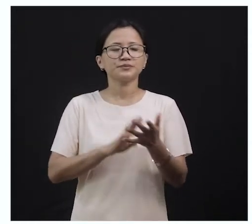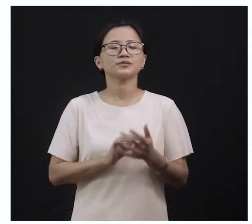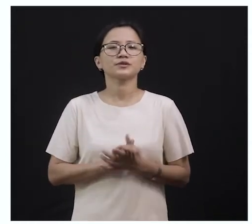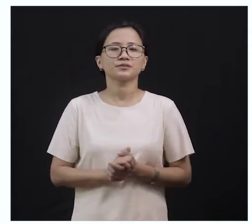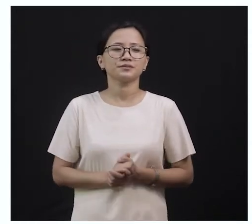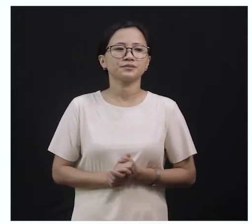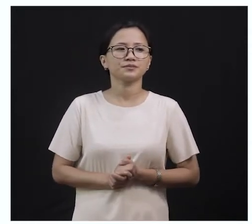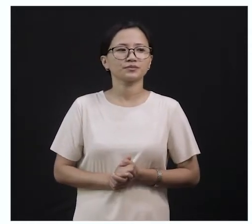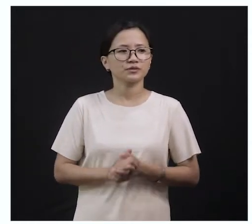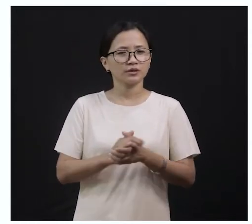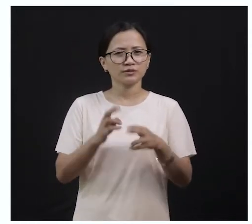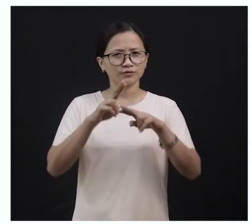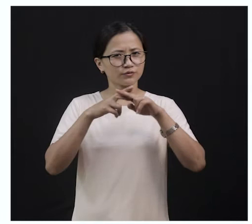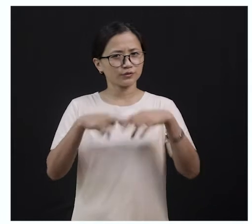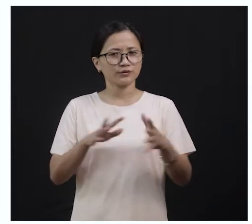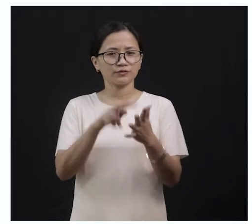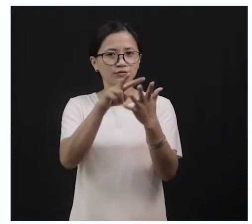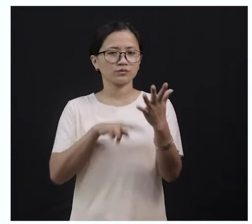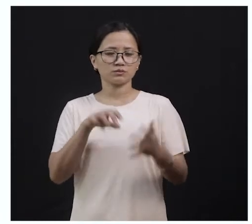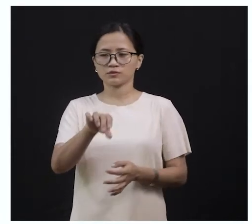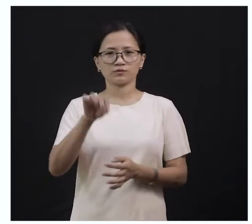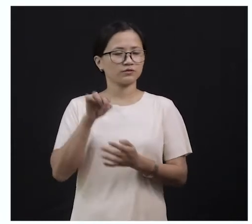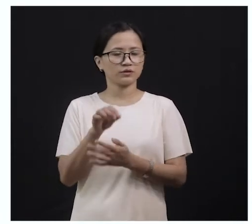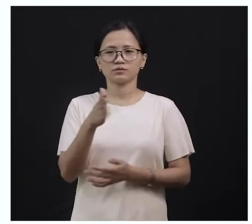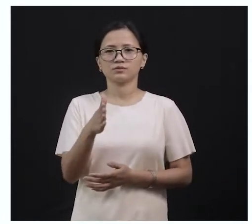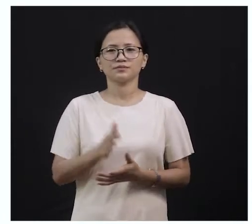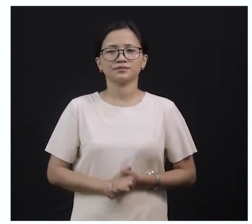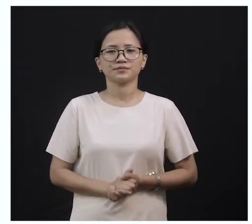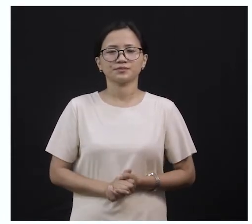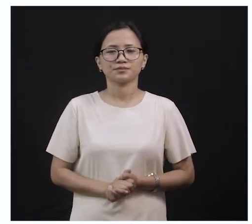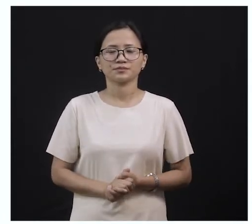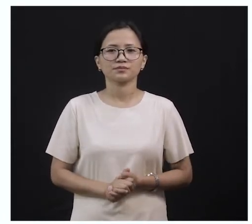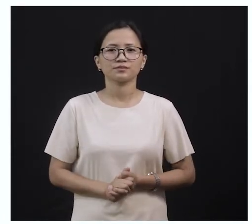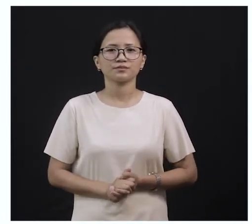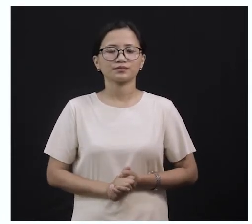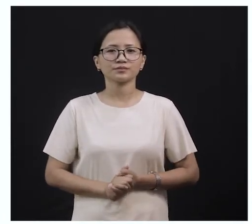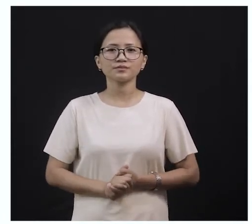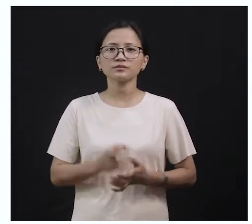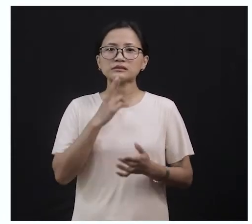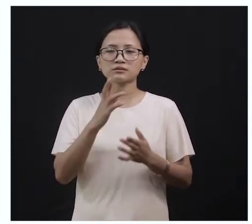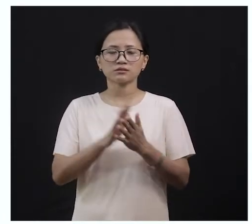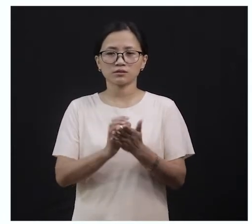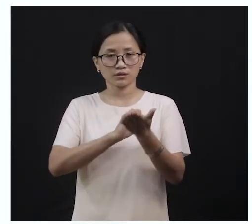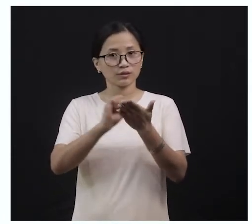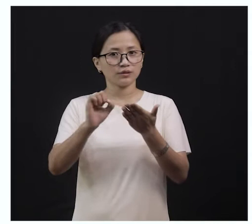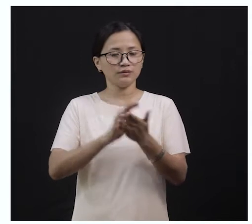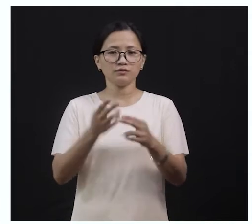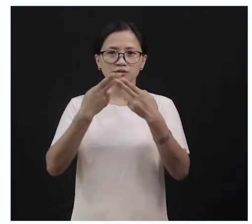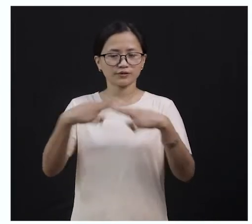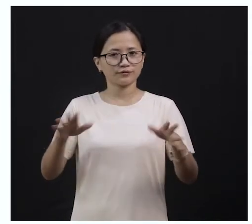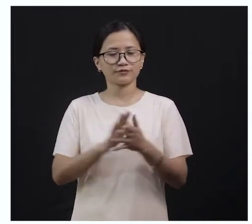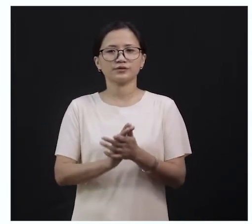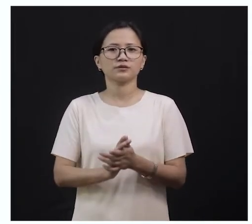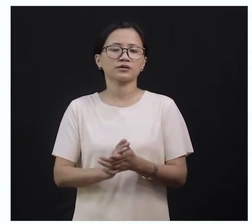right? But in a free verse, we don't find all this, okay? The free verse are written in a free